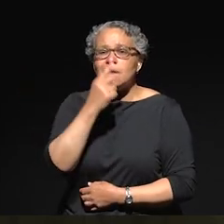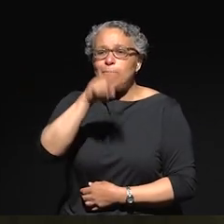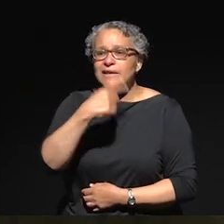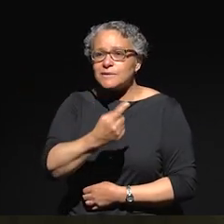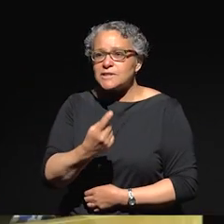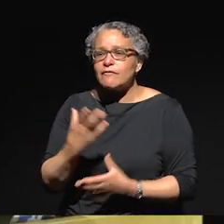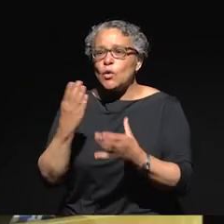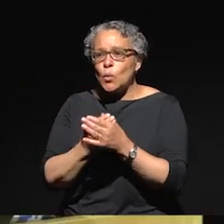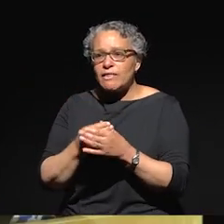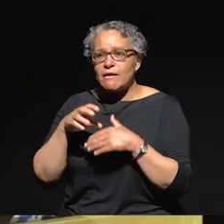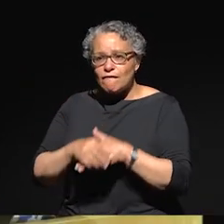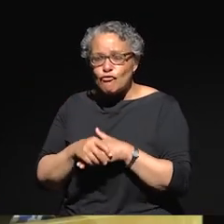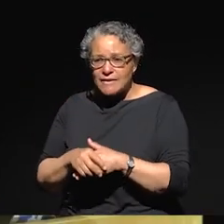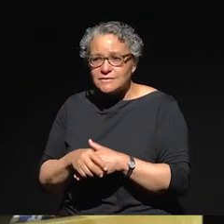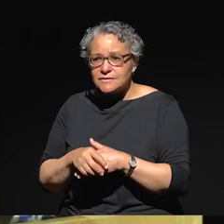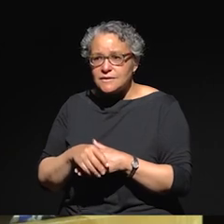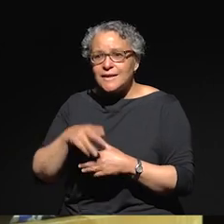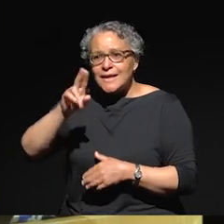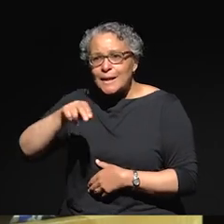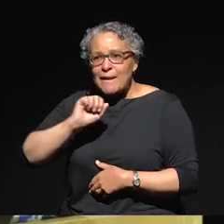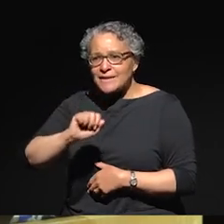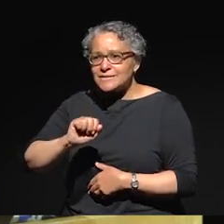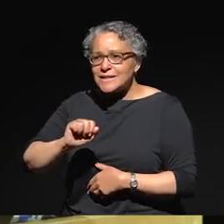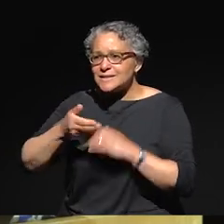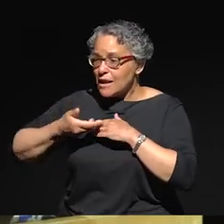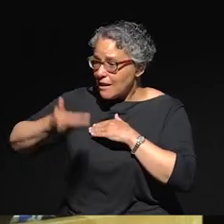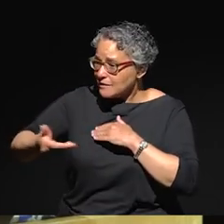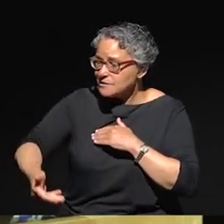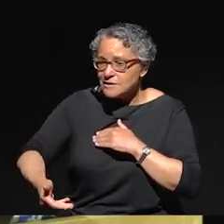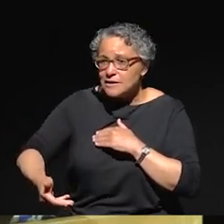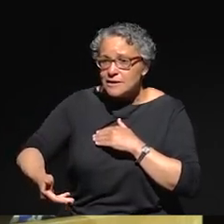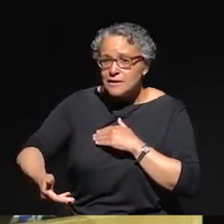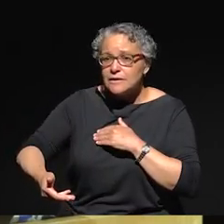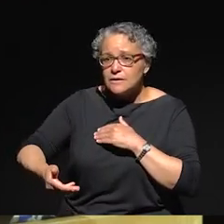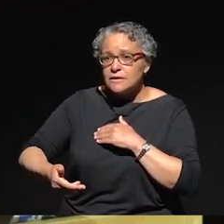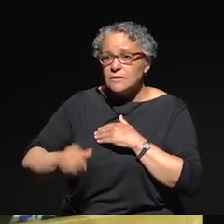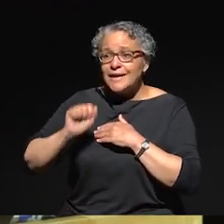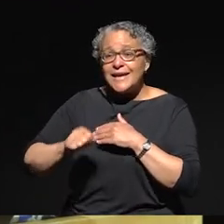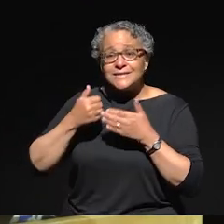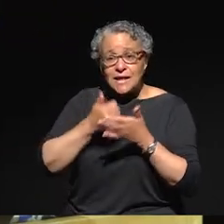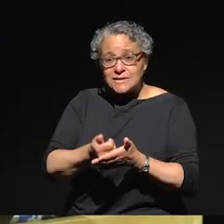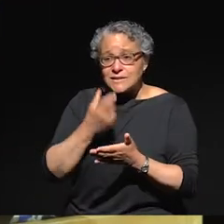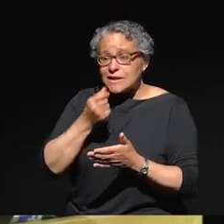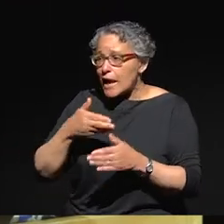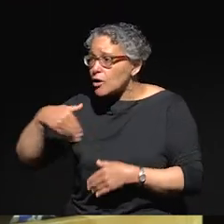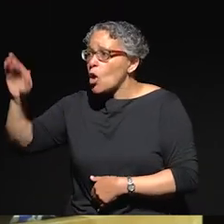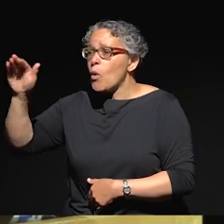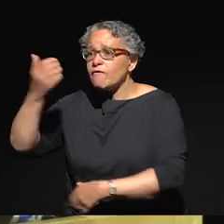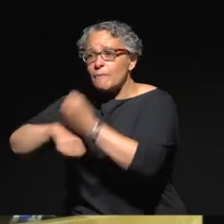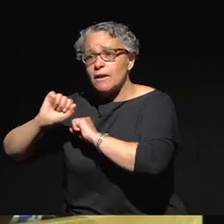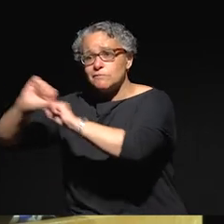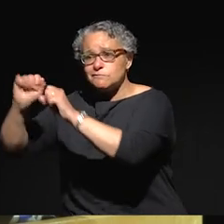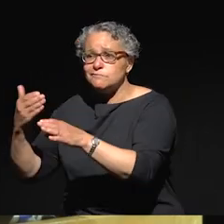he paints his legacy in a way. He paints his immediate legacy in that his assistant would go off and become to his own